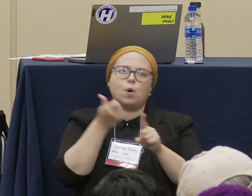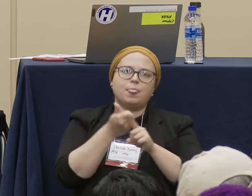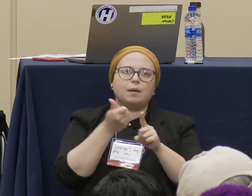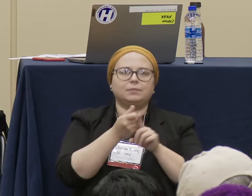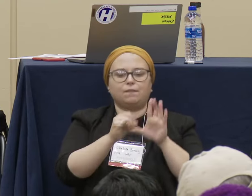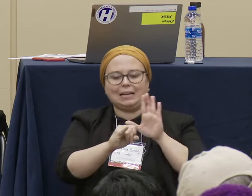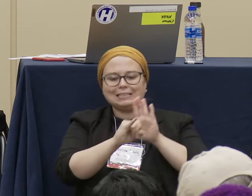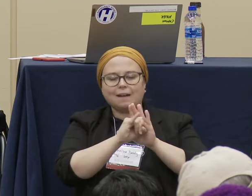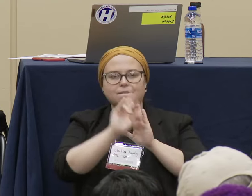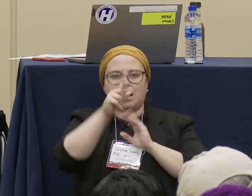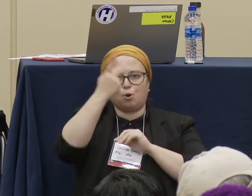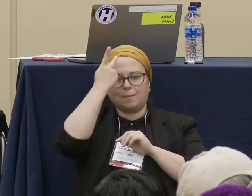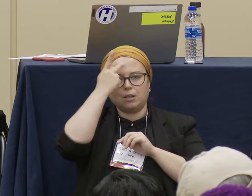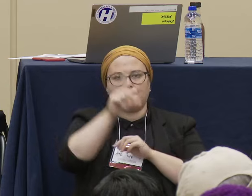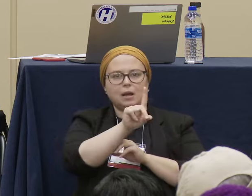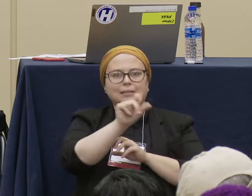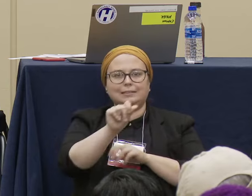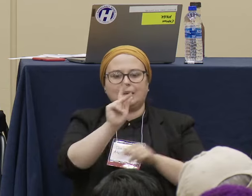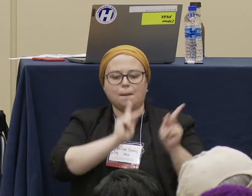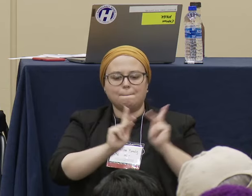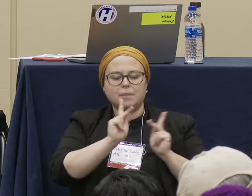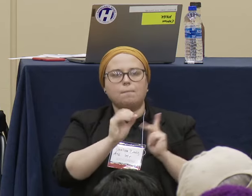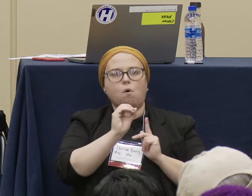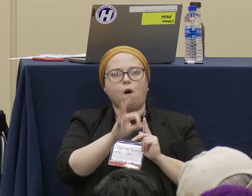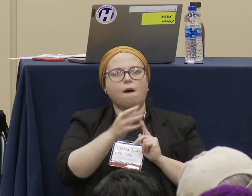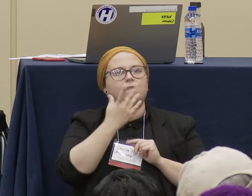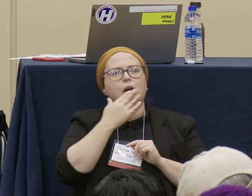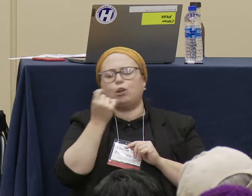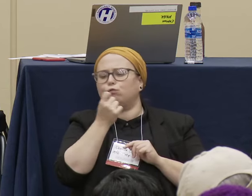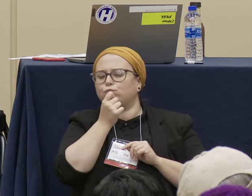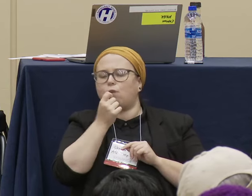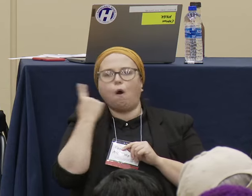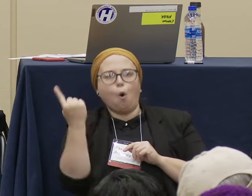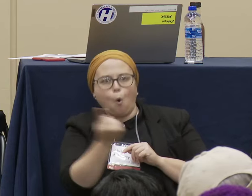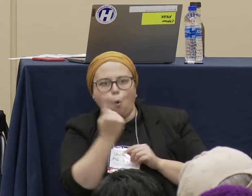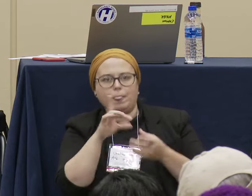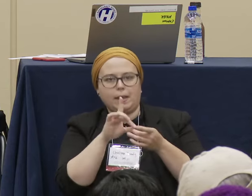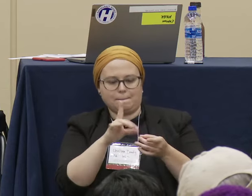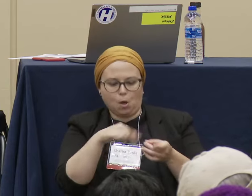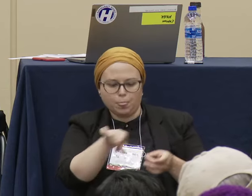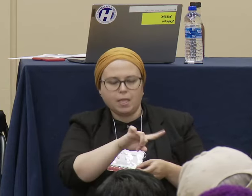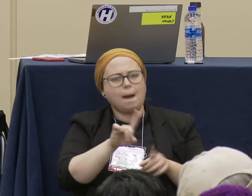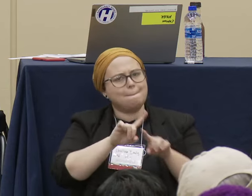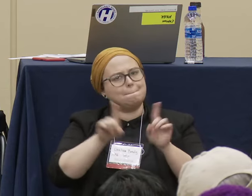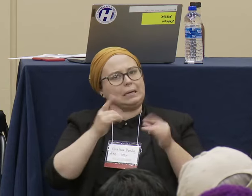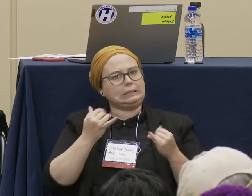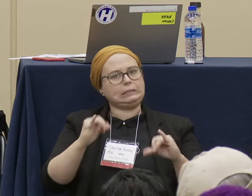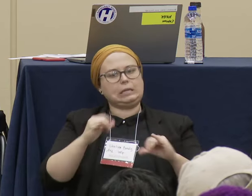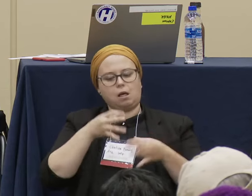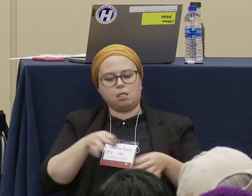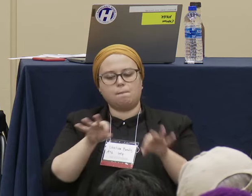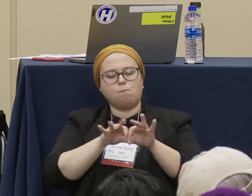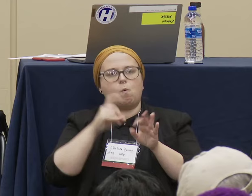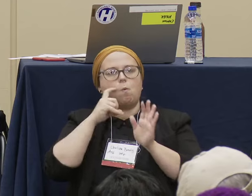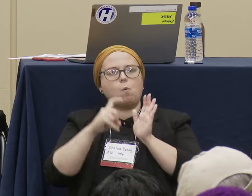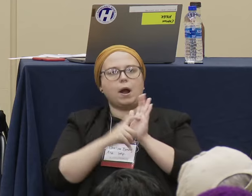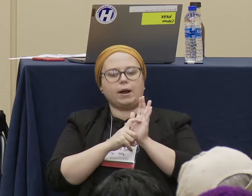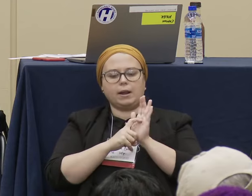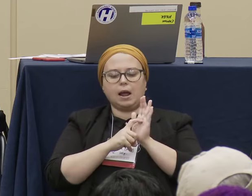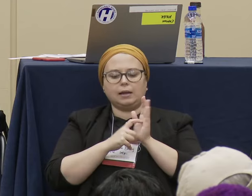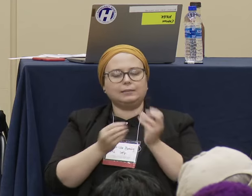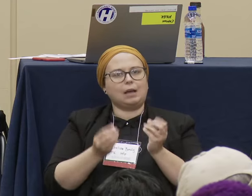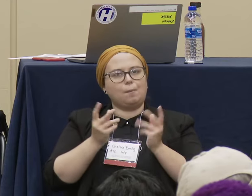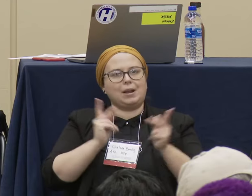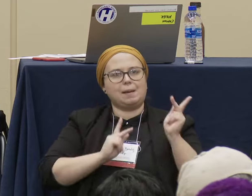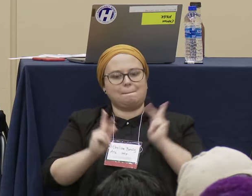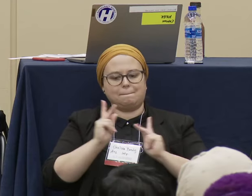of color, although it's incredibly important to recognize the high numbers of people with disabilities who